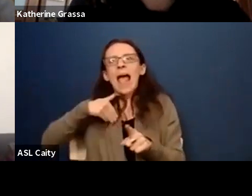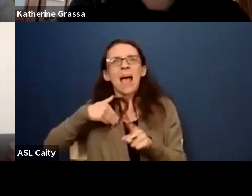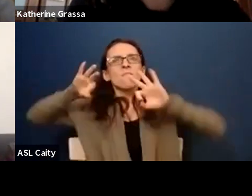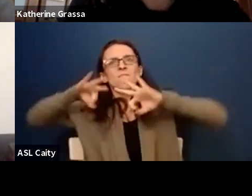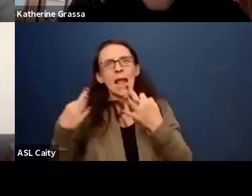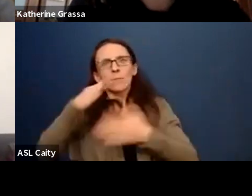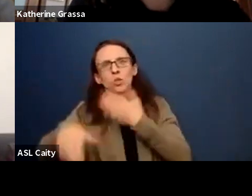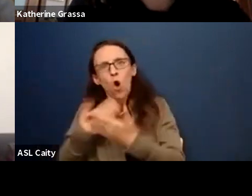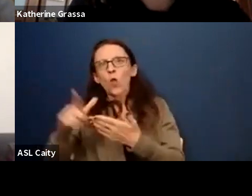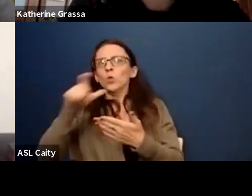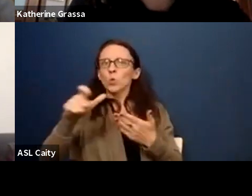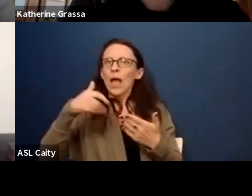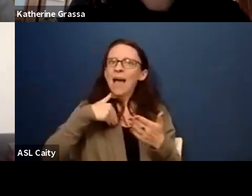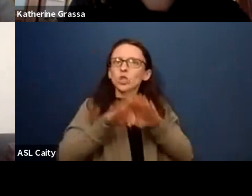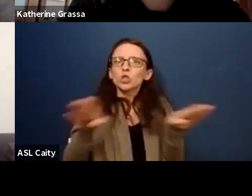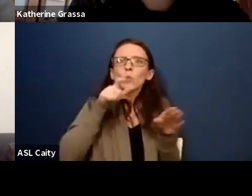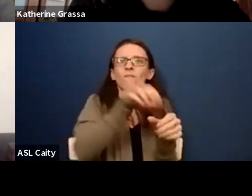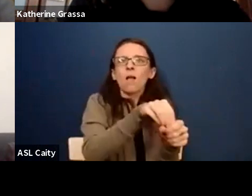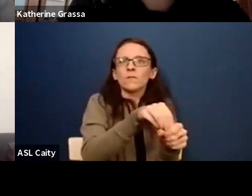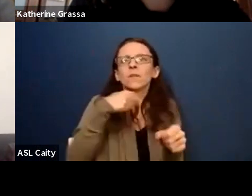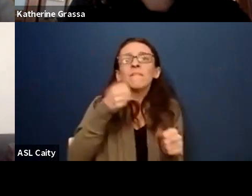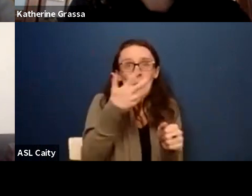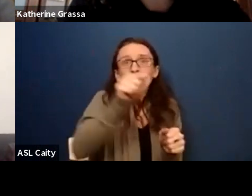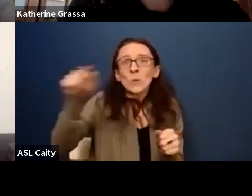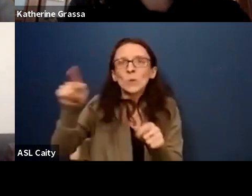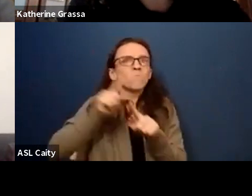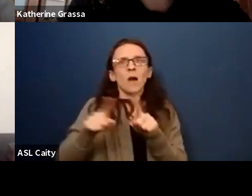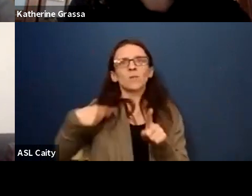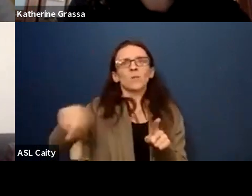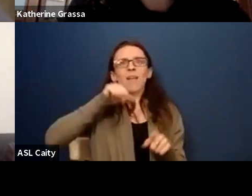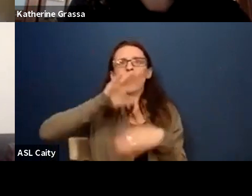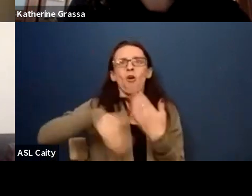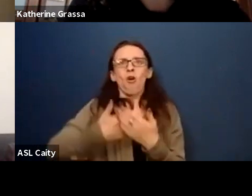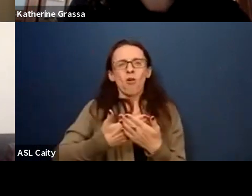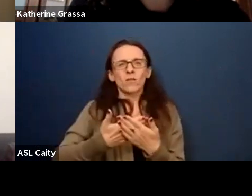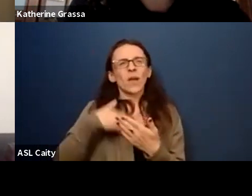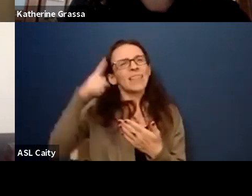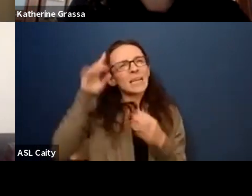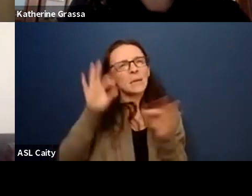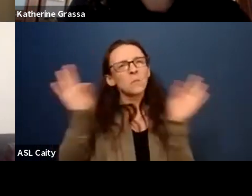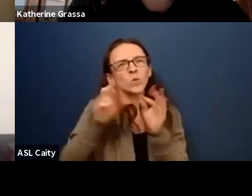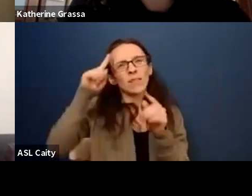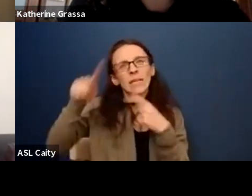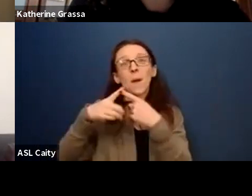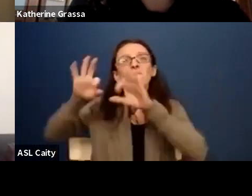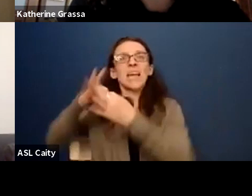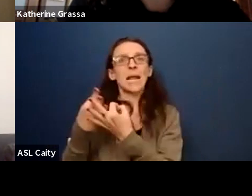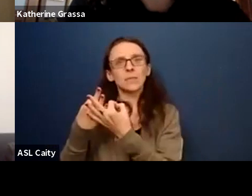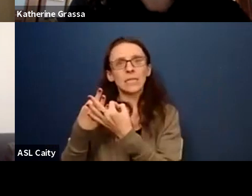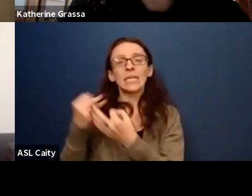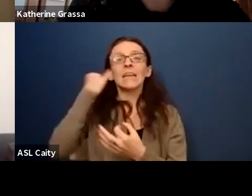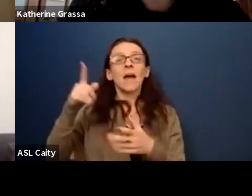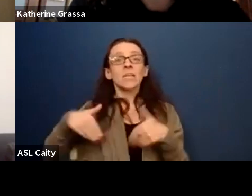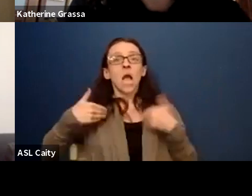So I think it would be important to think about how families of younger students would view this